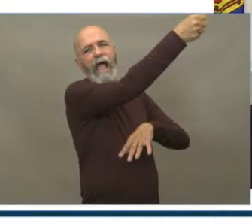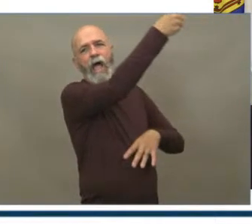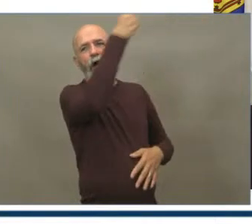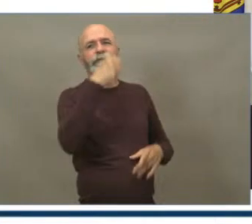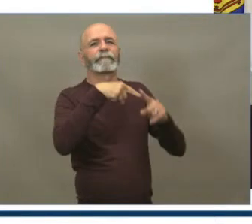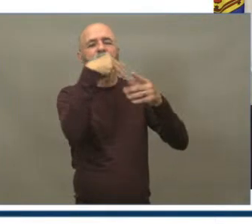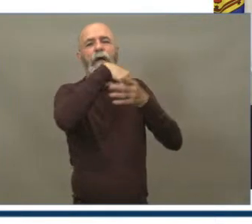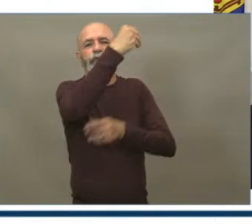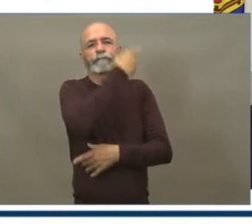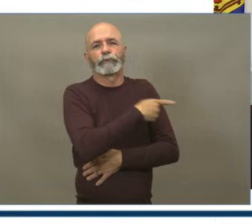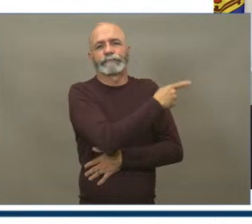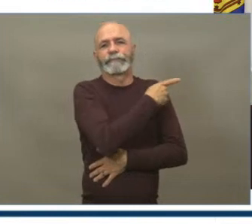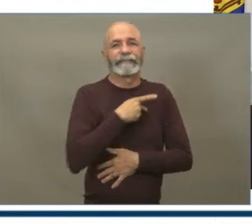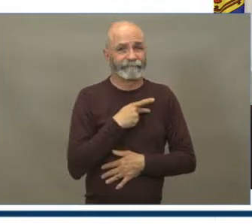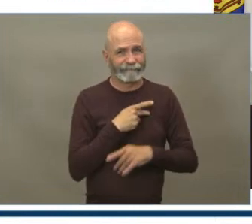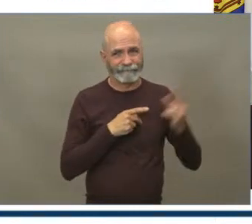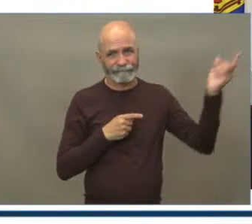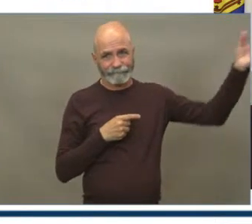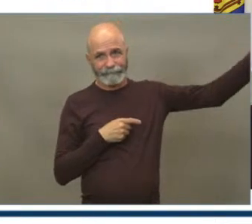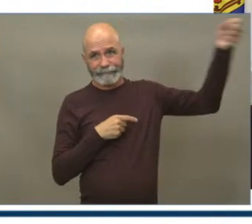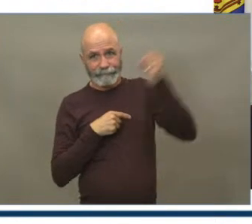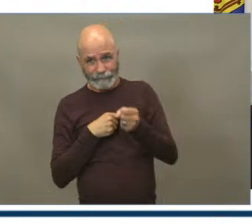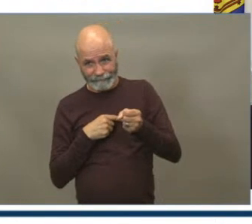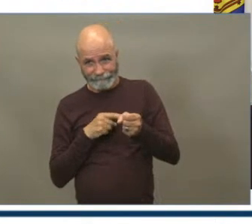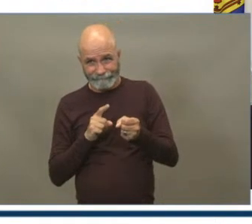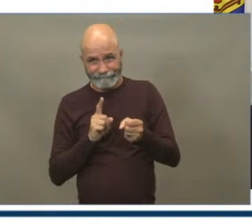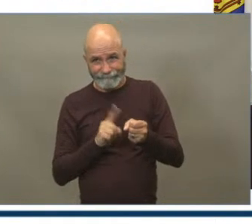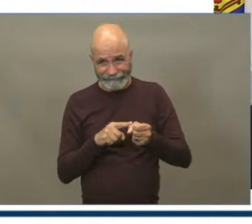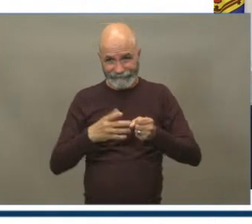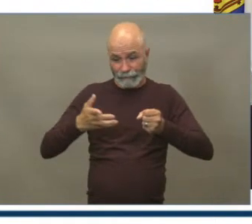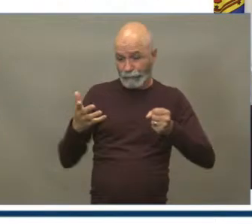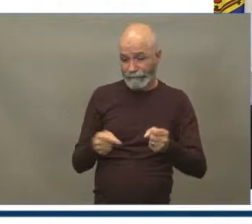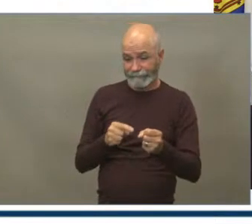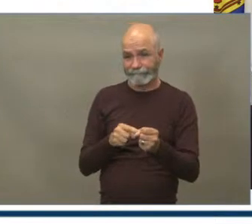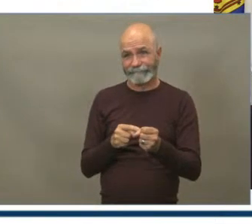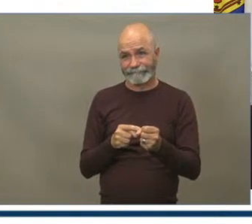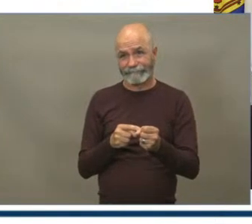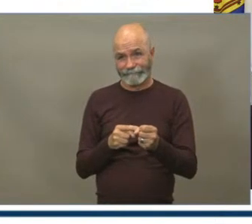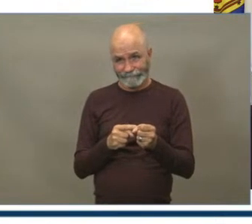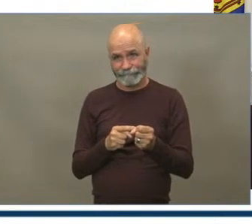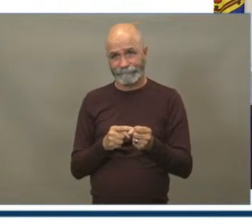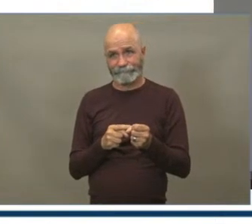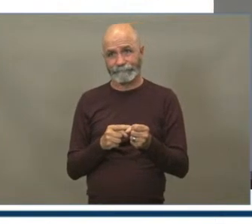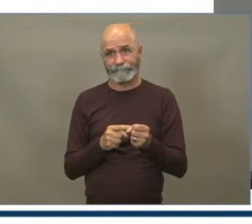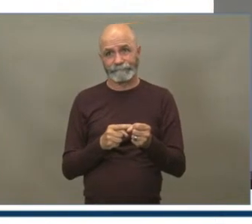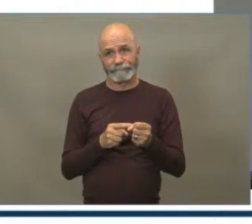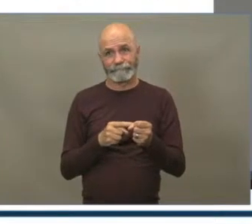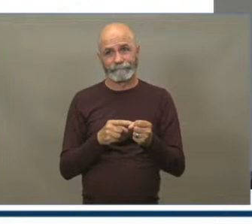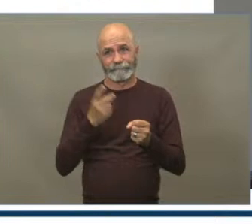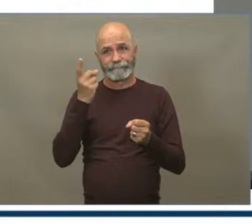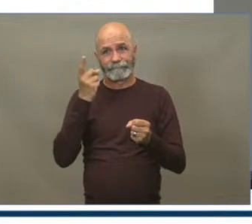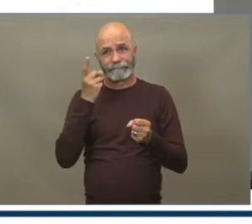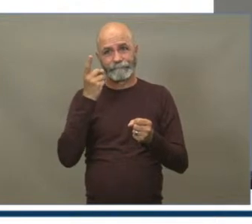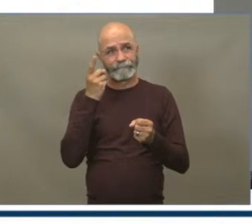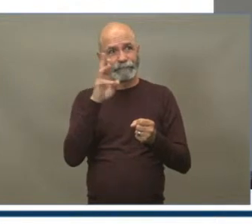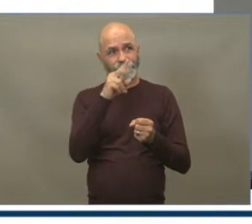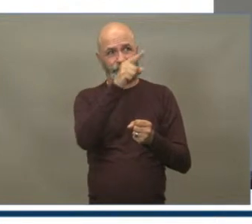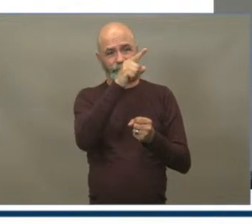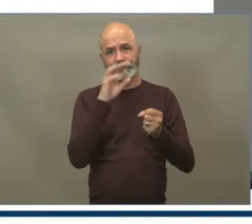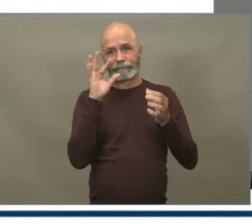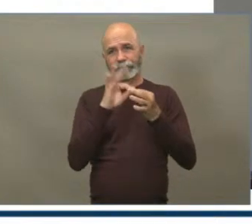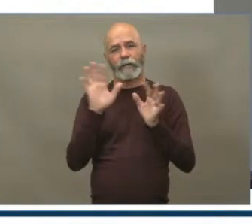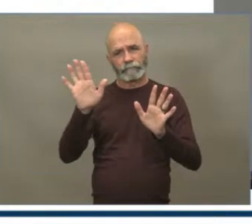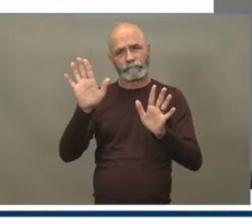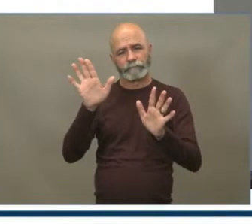essential reasons need their new hire to be in the province? So this is where we have an exception process. We're